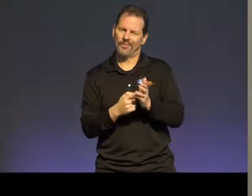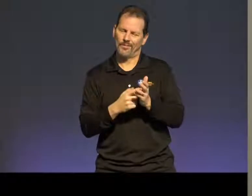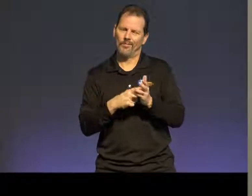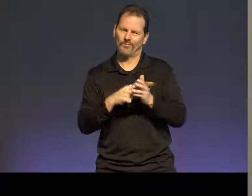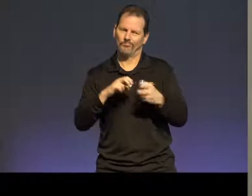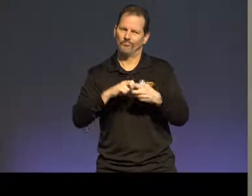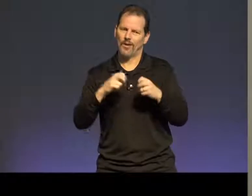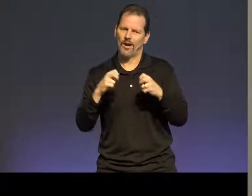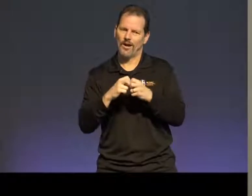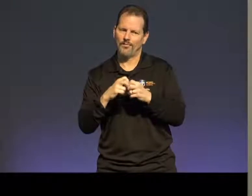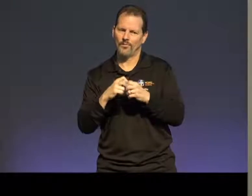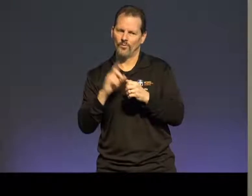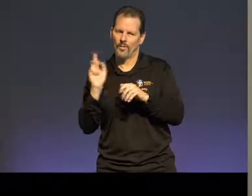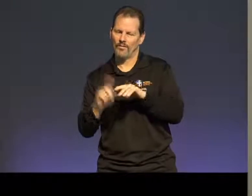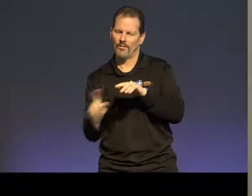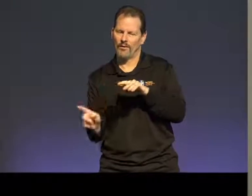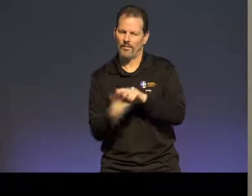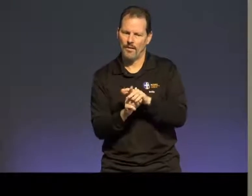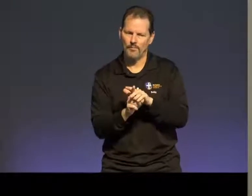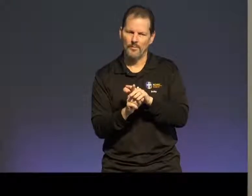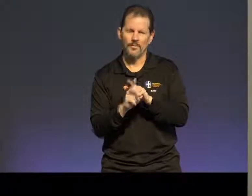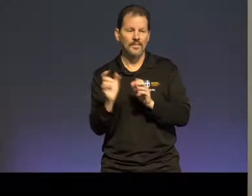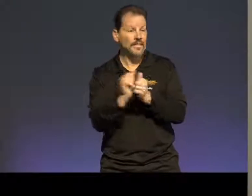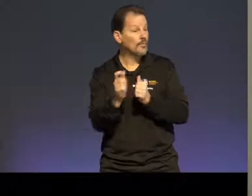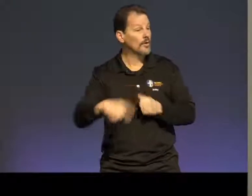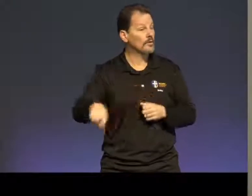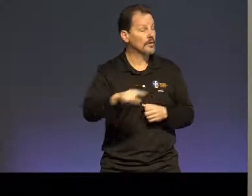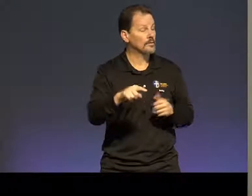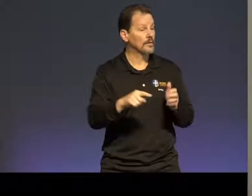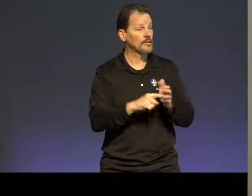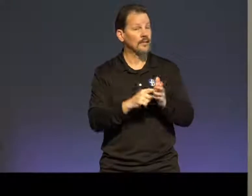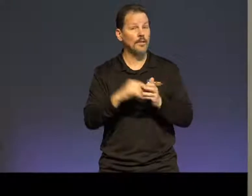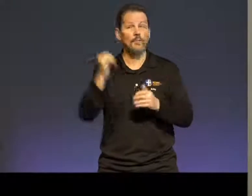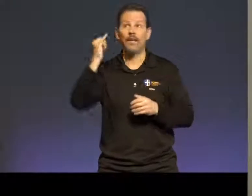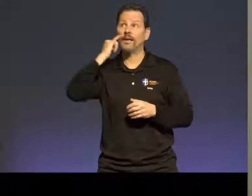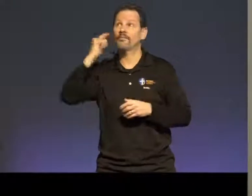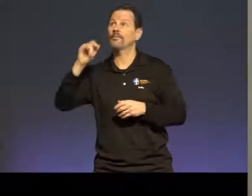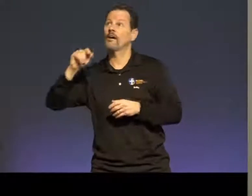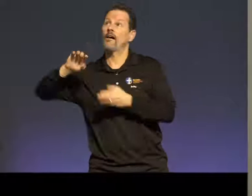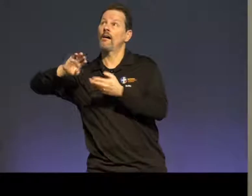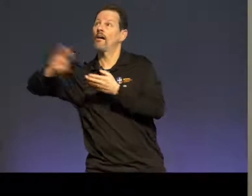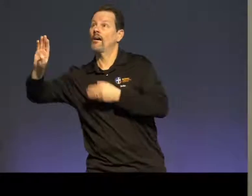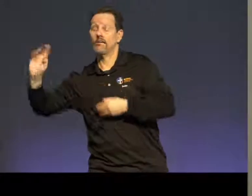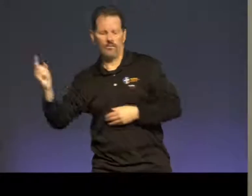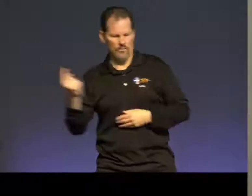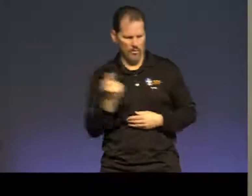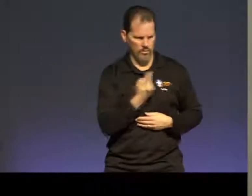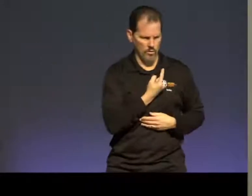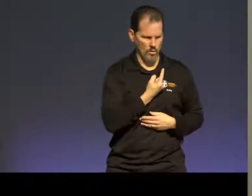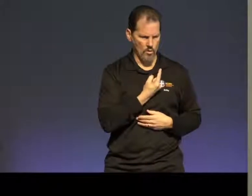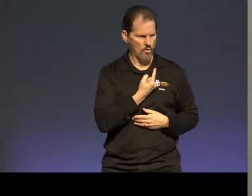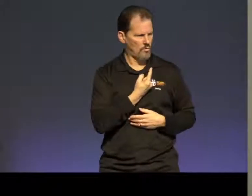That instead of seeking God and looking at what God is doing, and not just through the lens of the negativity, but also through all the things he's already done